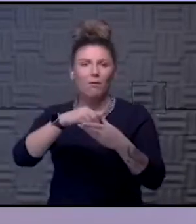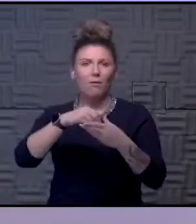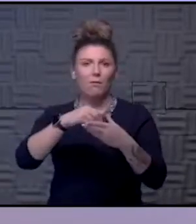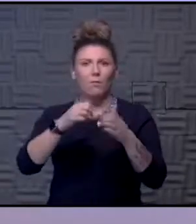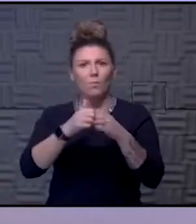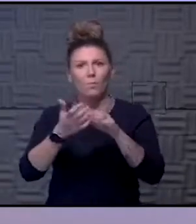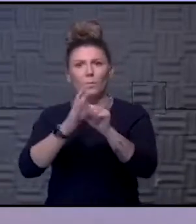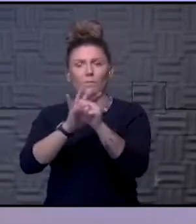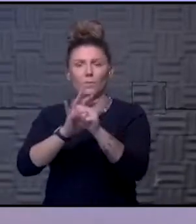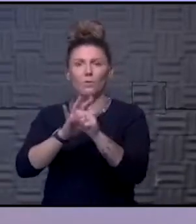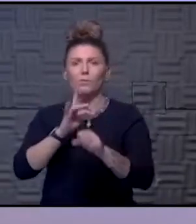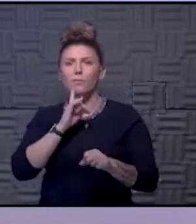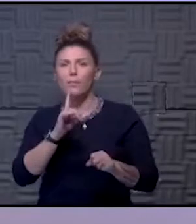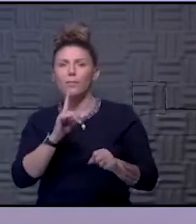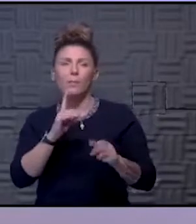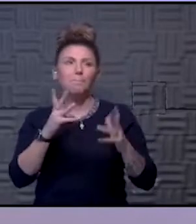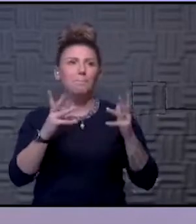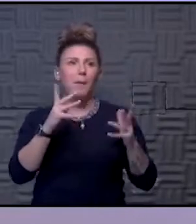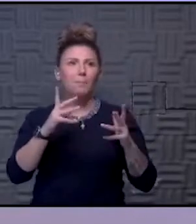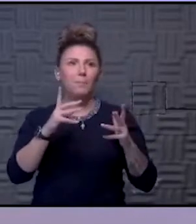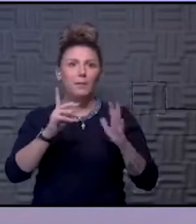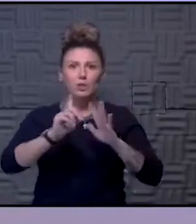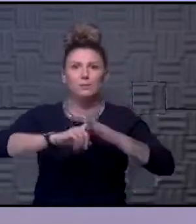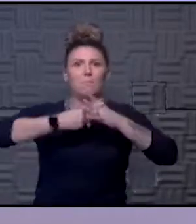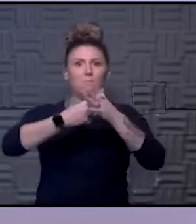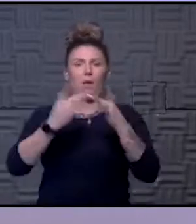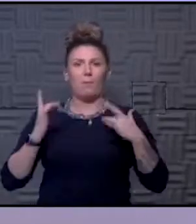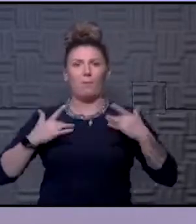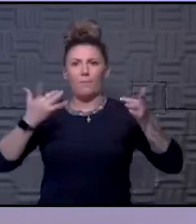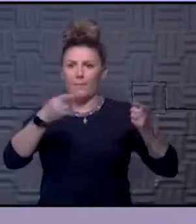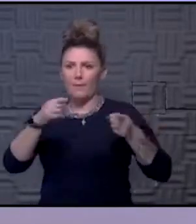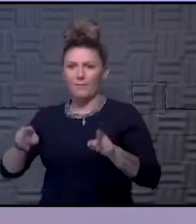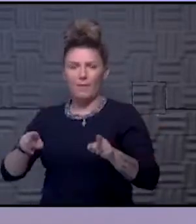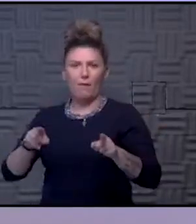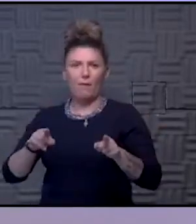at pop-up events, providing